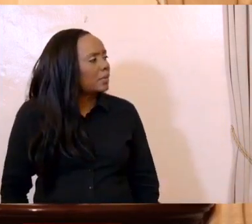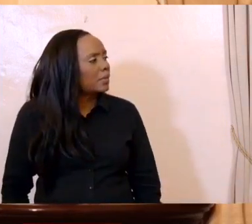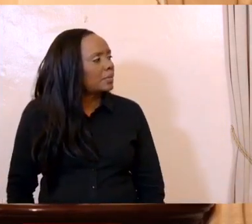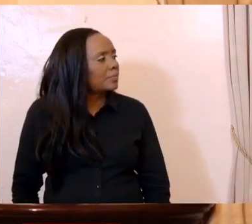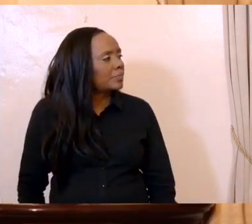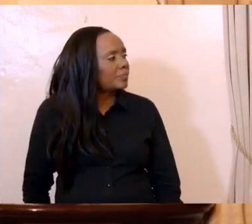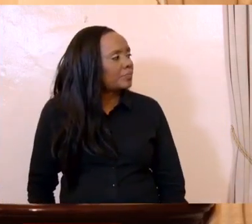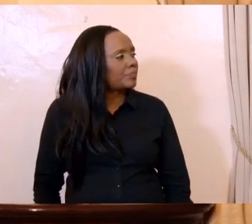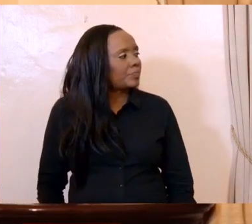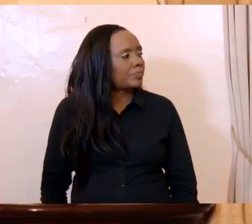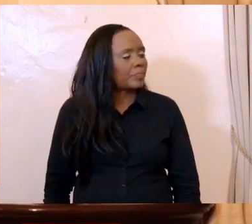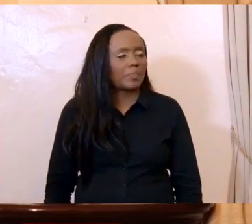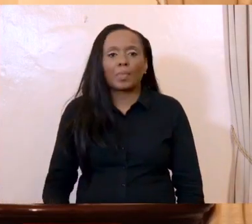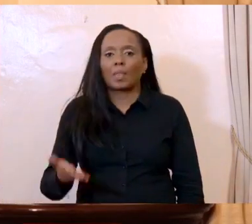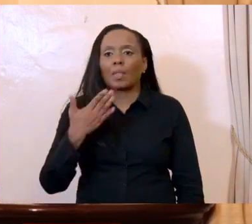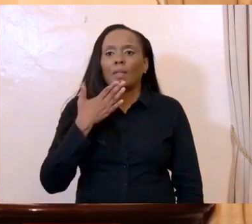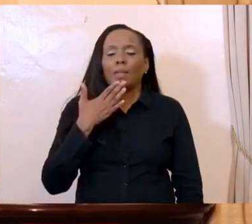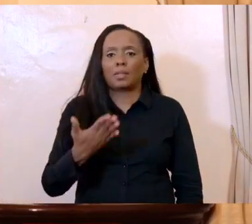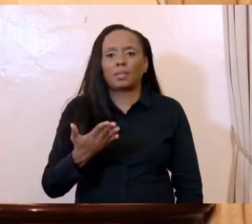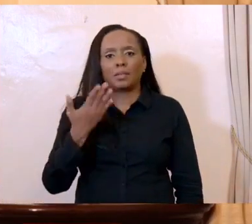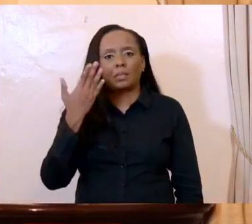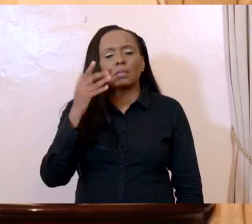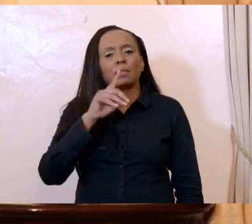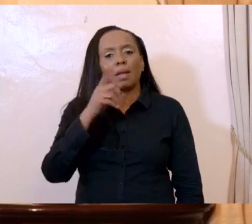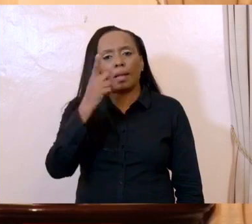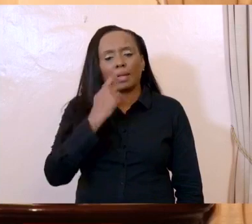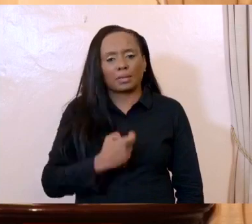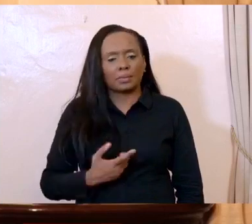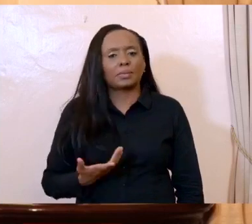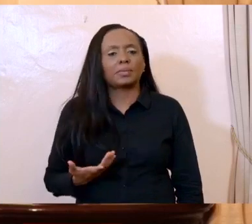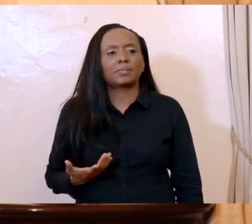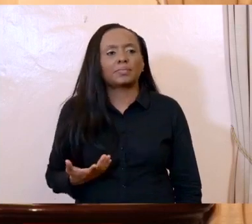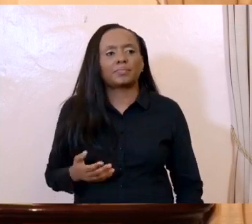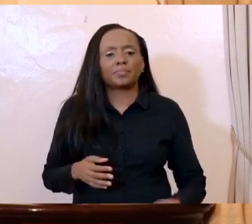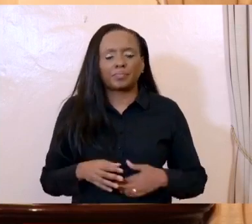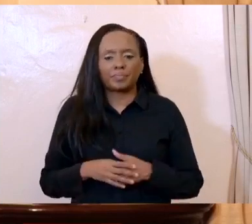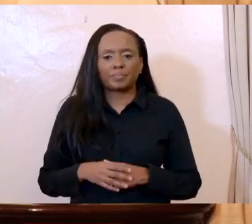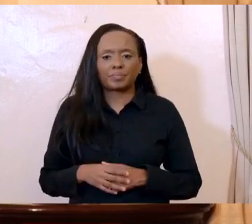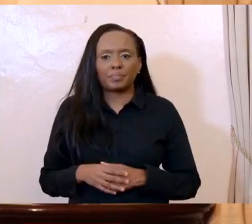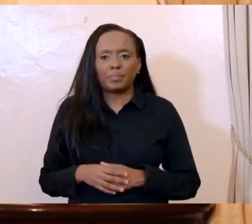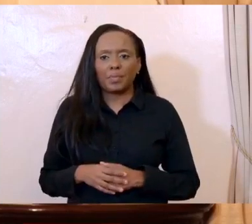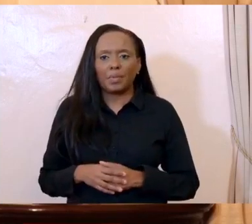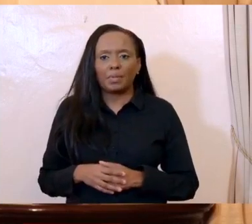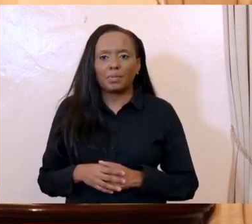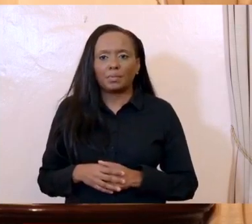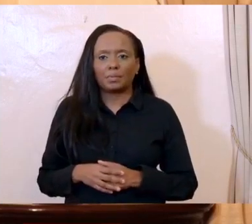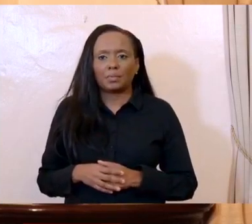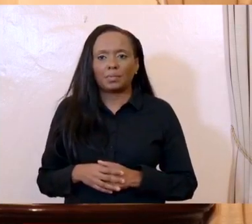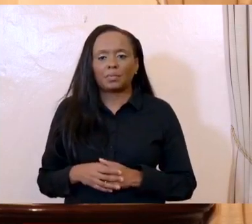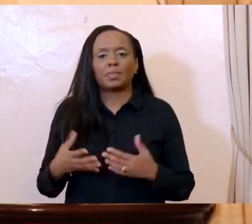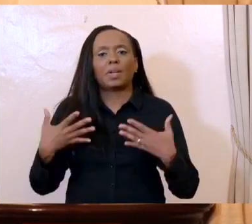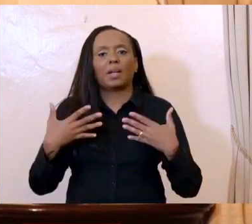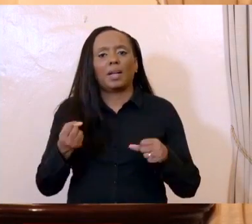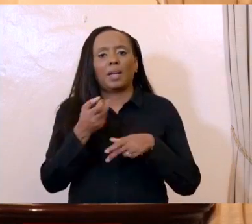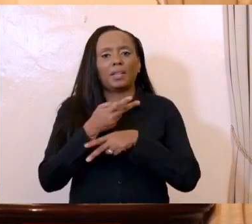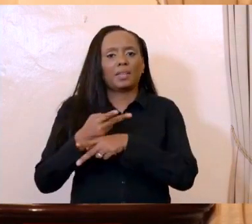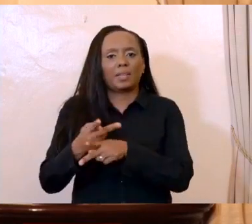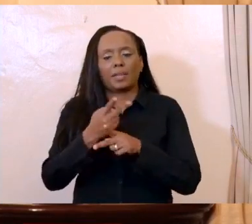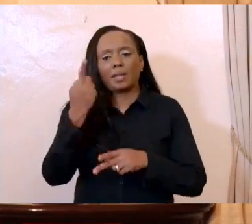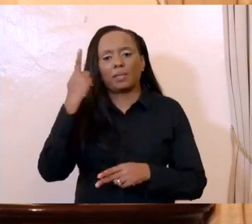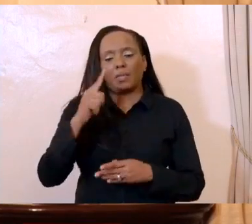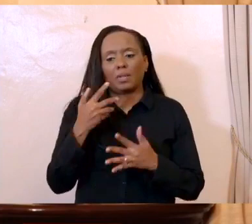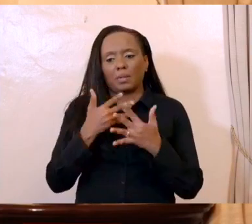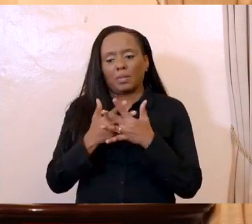David, thank you so much for that question. Let me start by saying the health care for the inmates at the prison